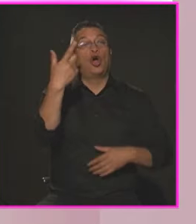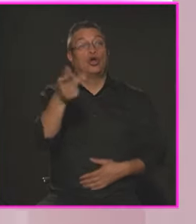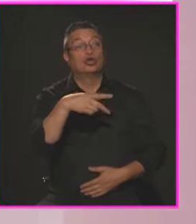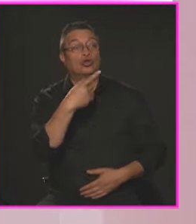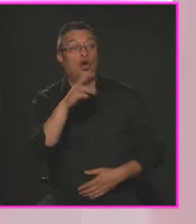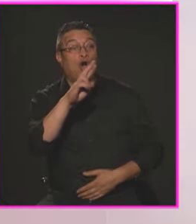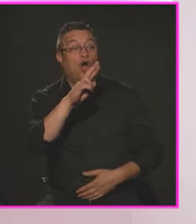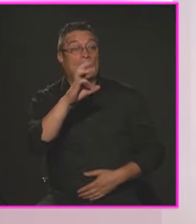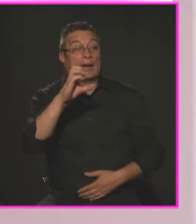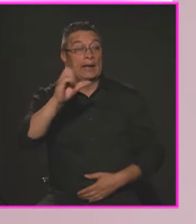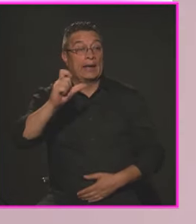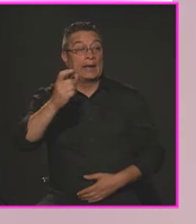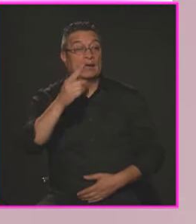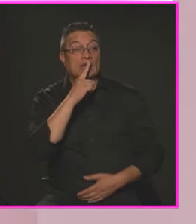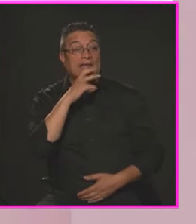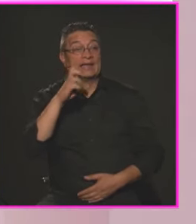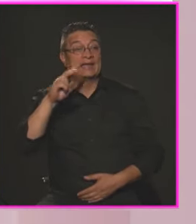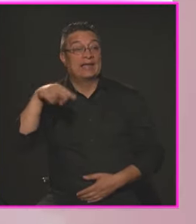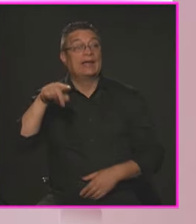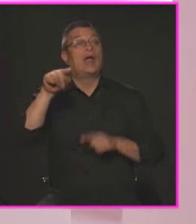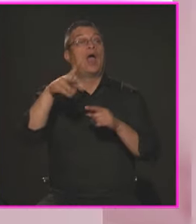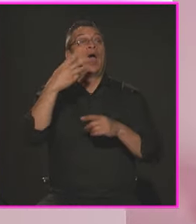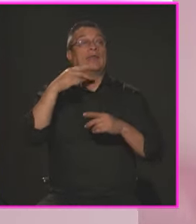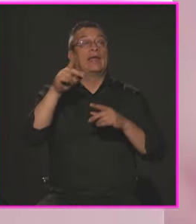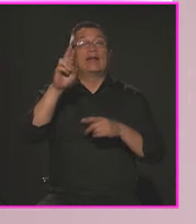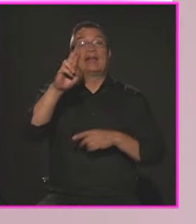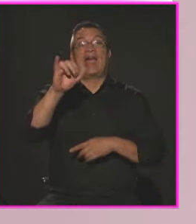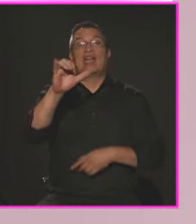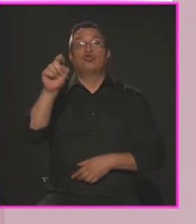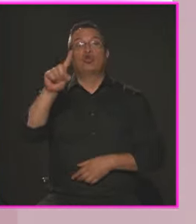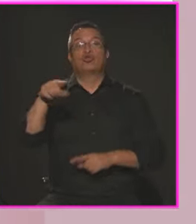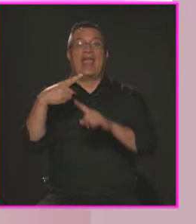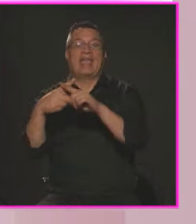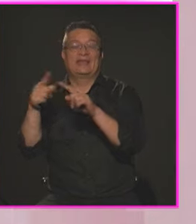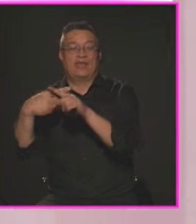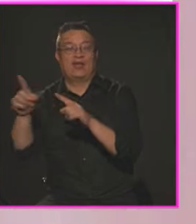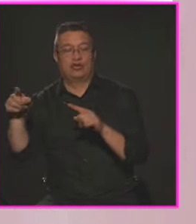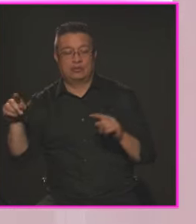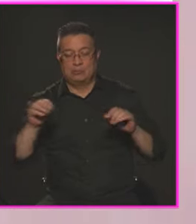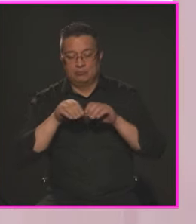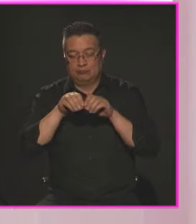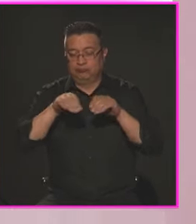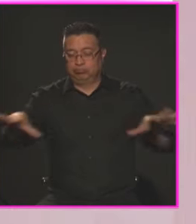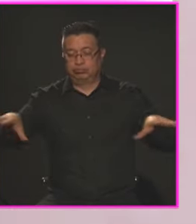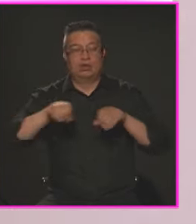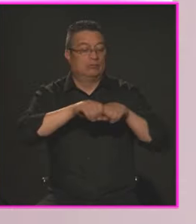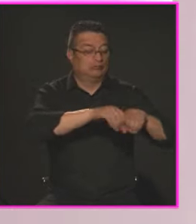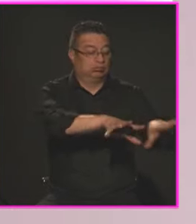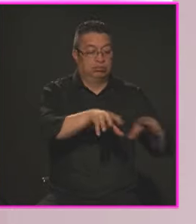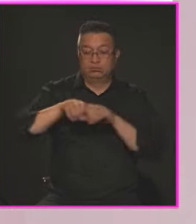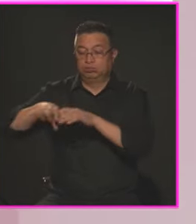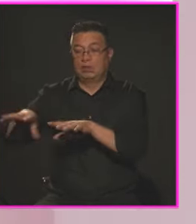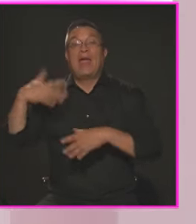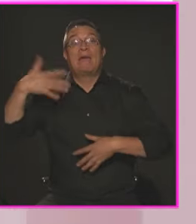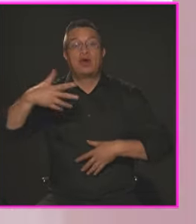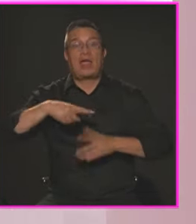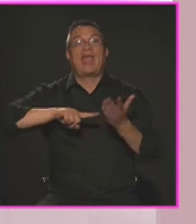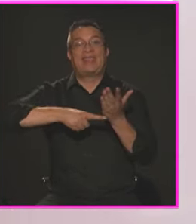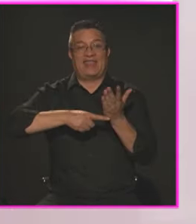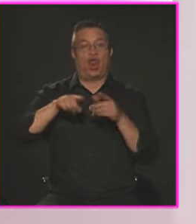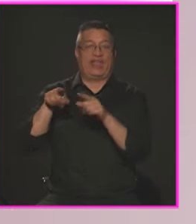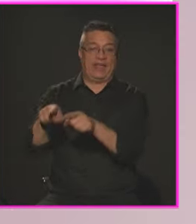wavelengths. And of course, you know that this has had a very great importance for technology. But I want to stress is that